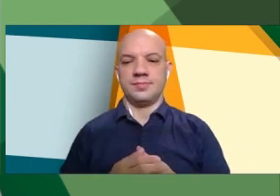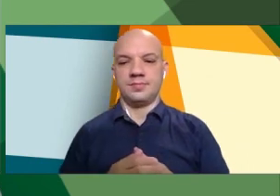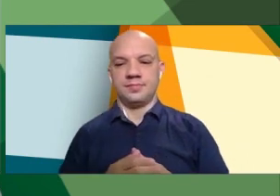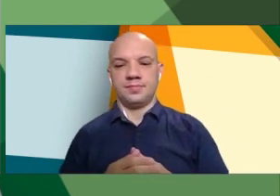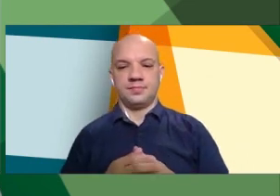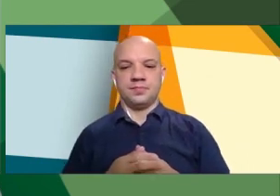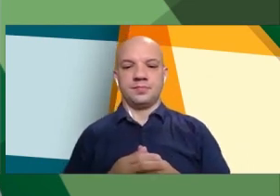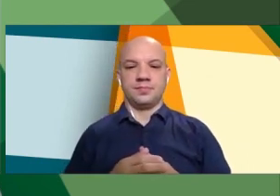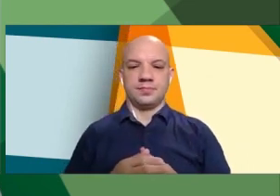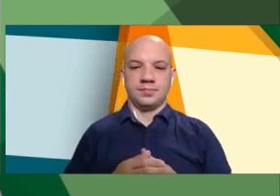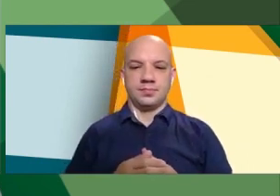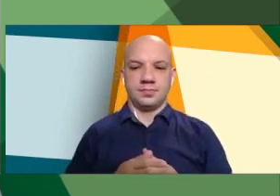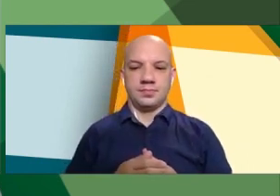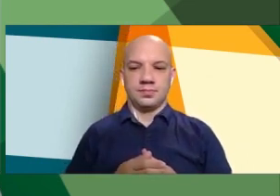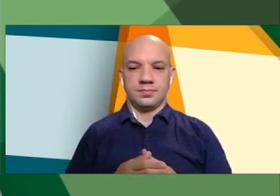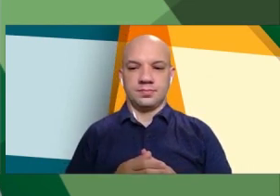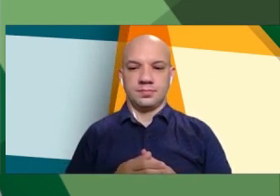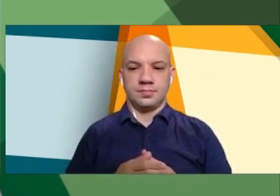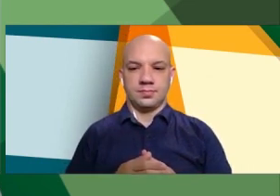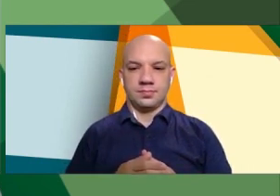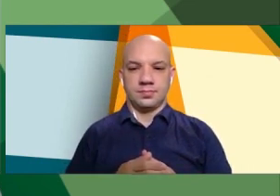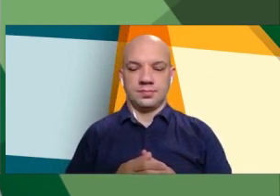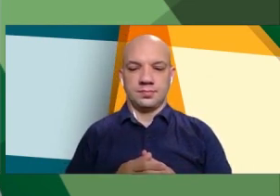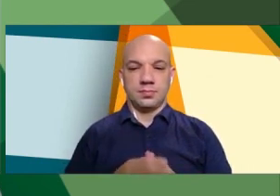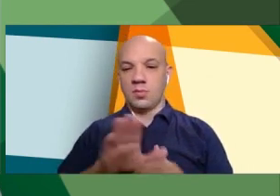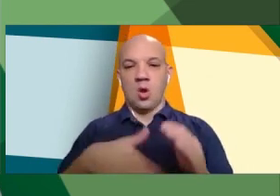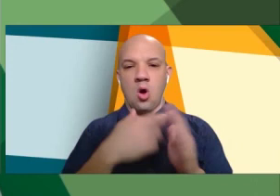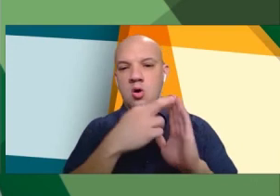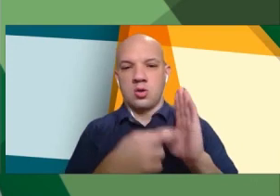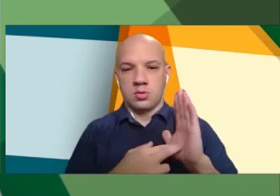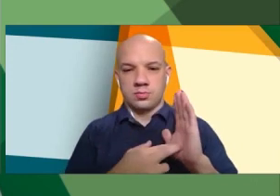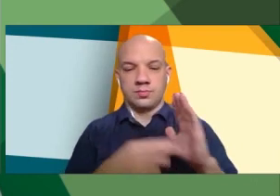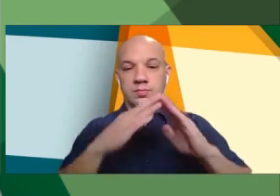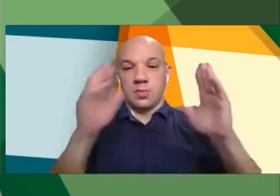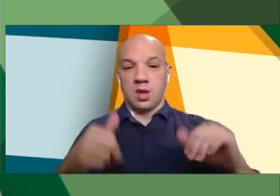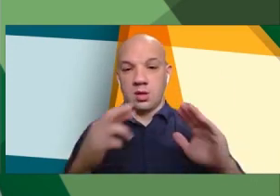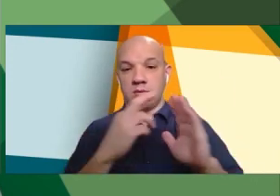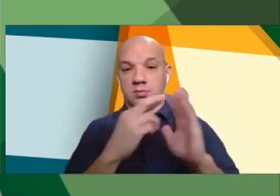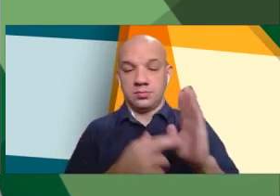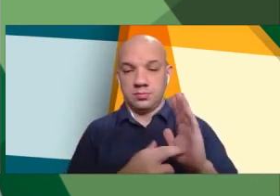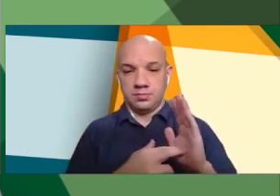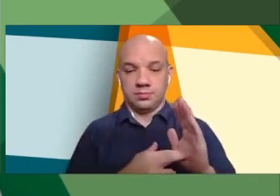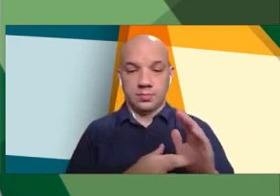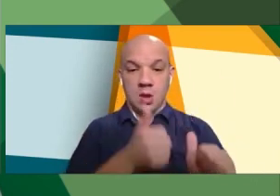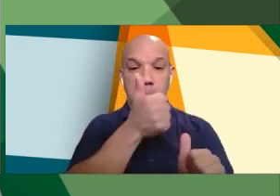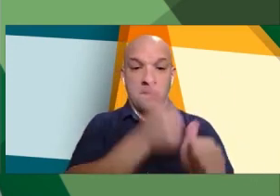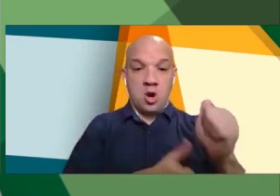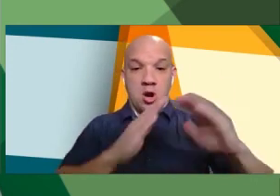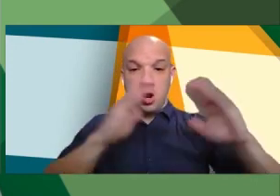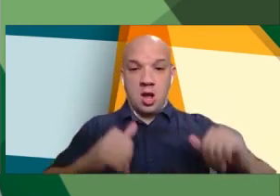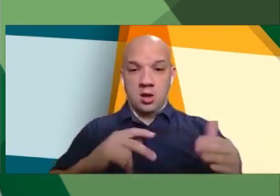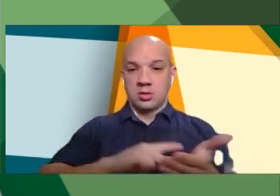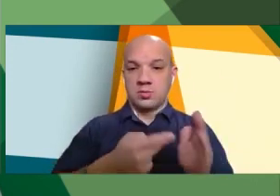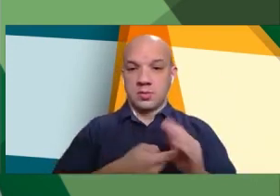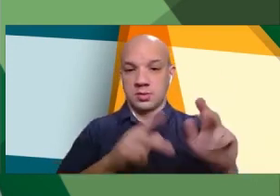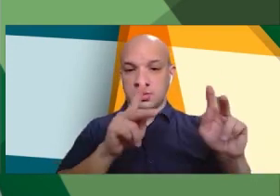Fair housing and related regulations. Fair housing, what is fair housing? Well, fair housing is a person's right to